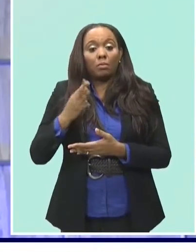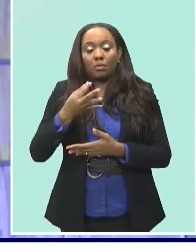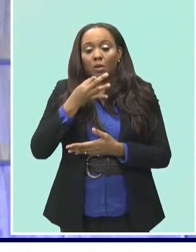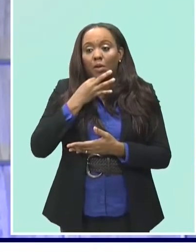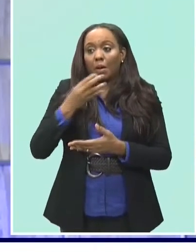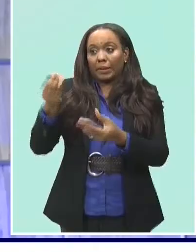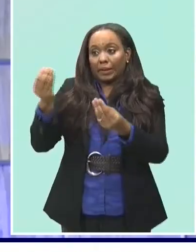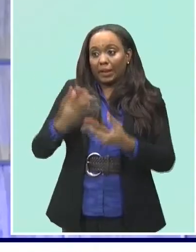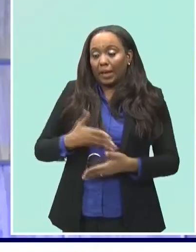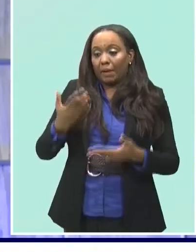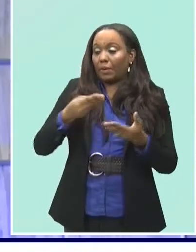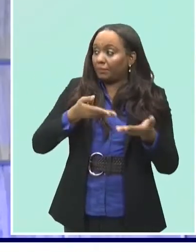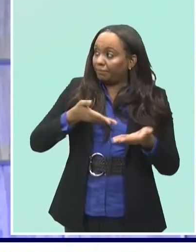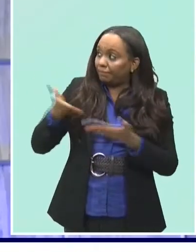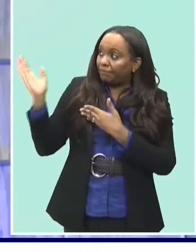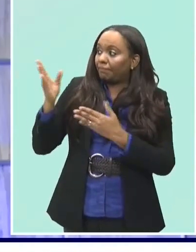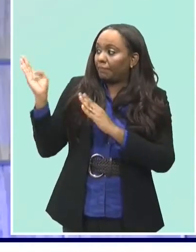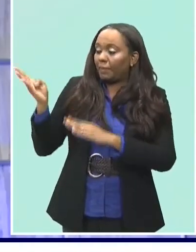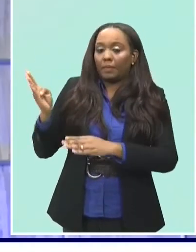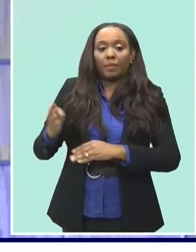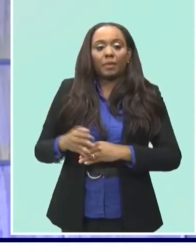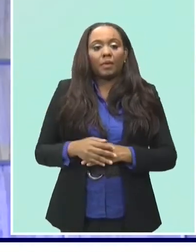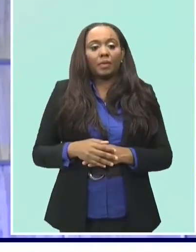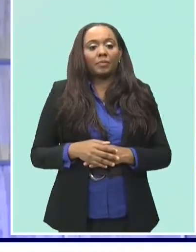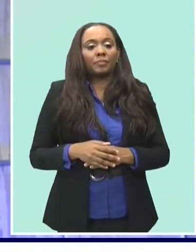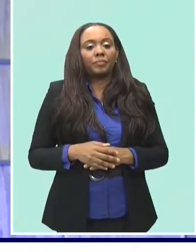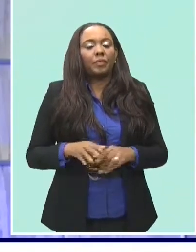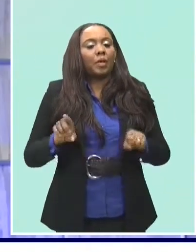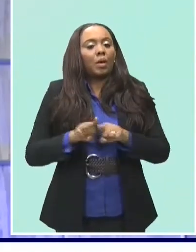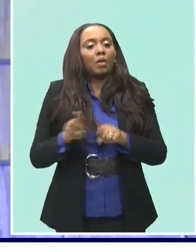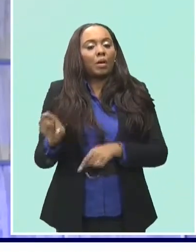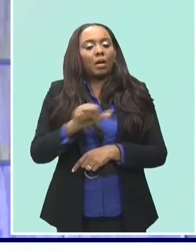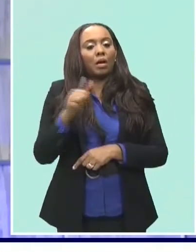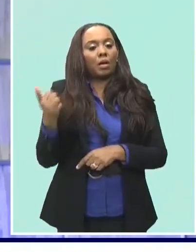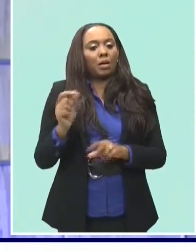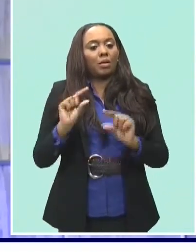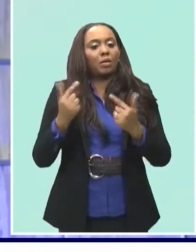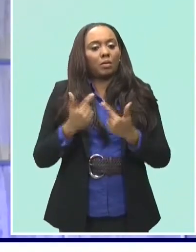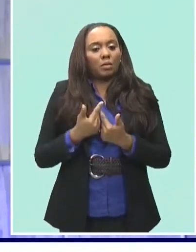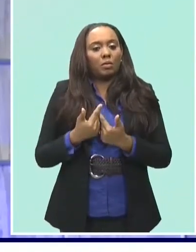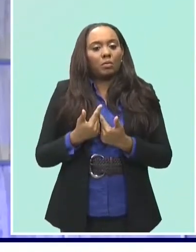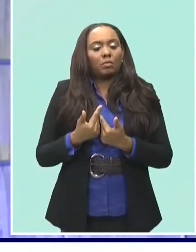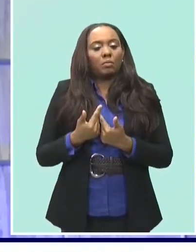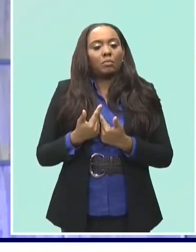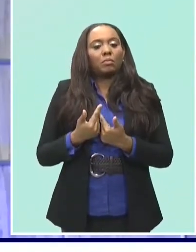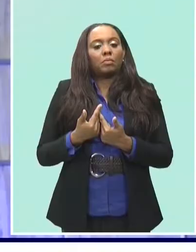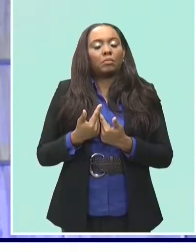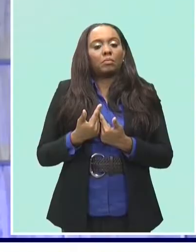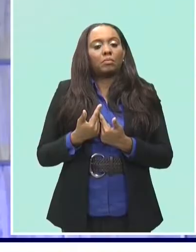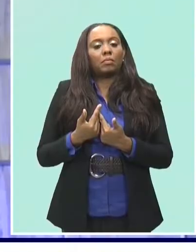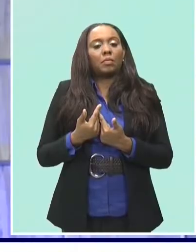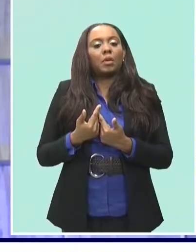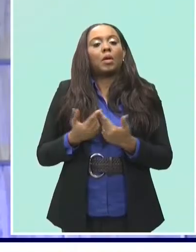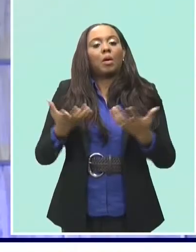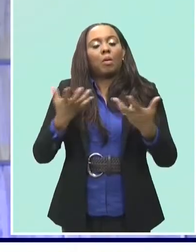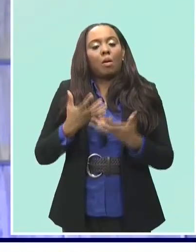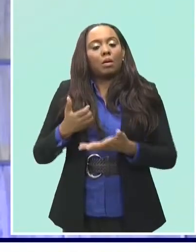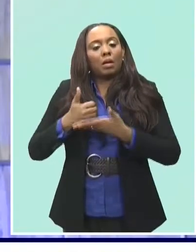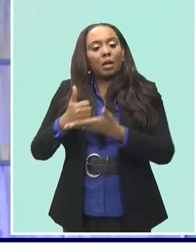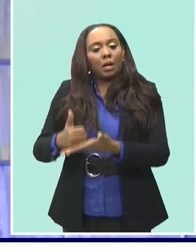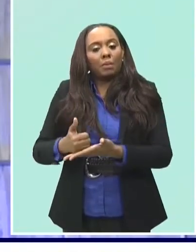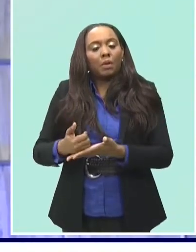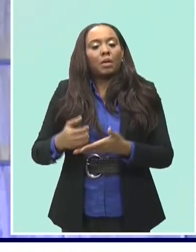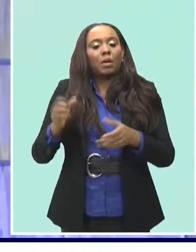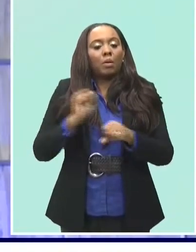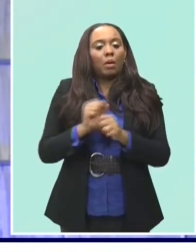Mr. Hain has connected with another humanitarian group, Samaritans First in the Bahamas. The United Caribbean Trust is also working with